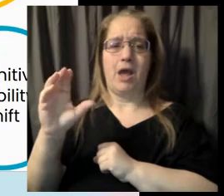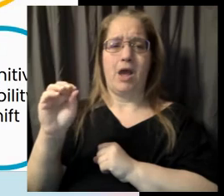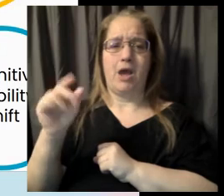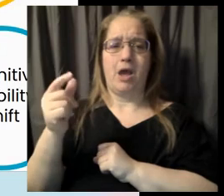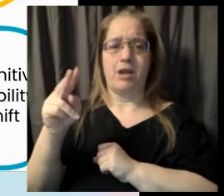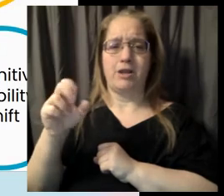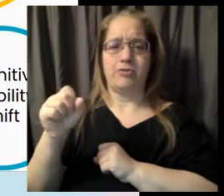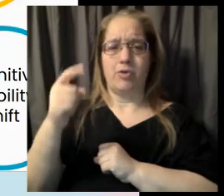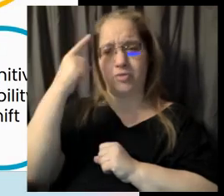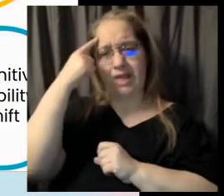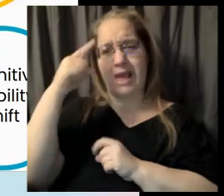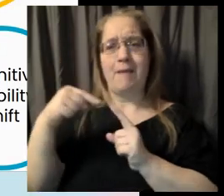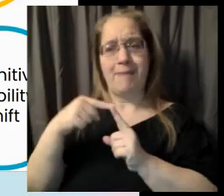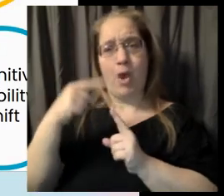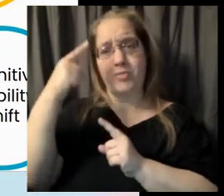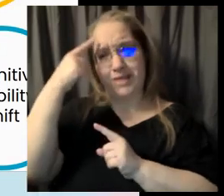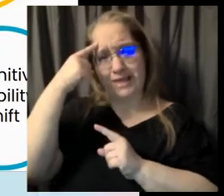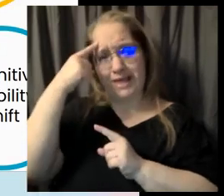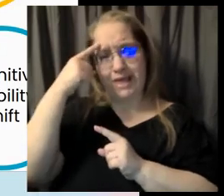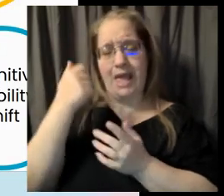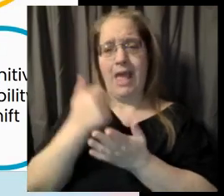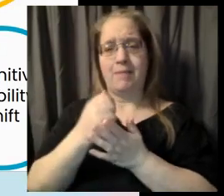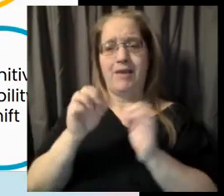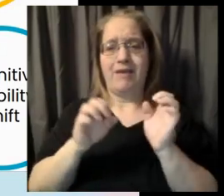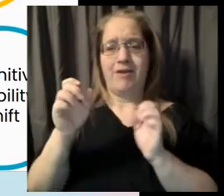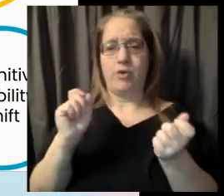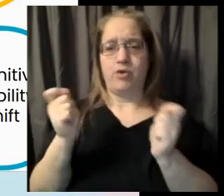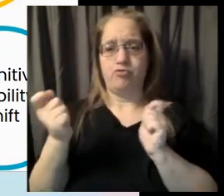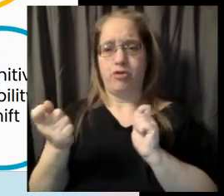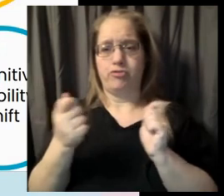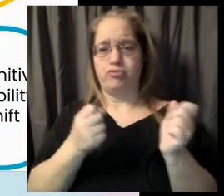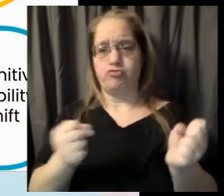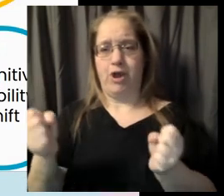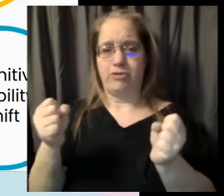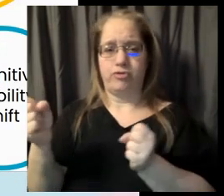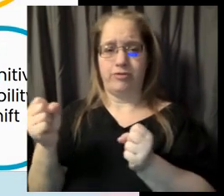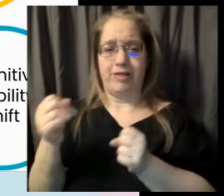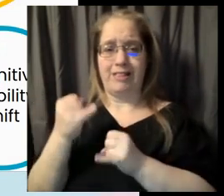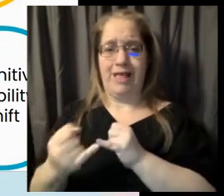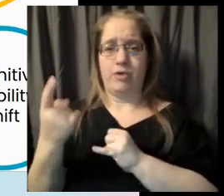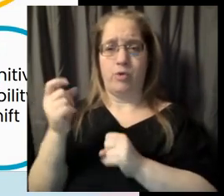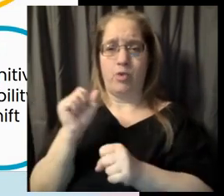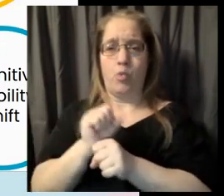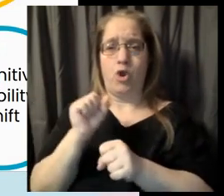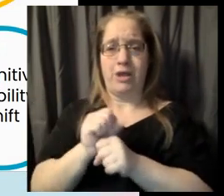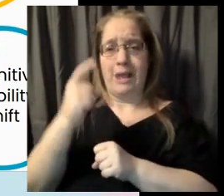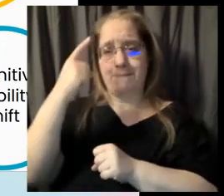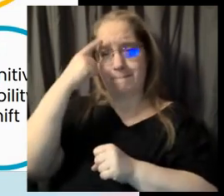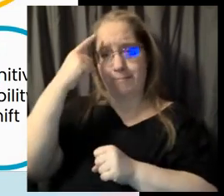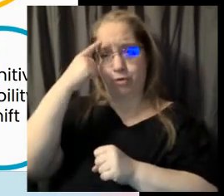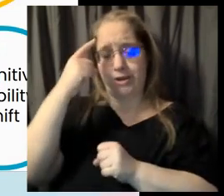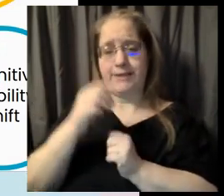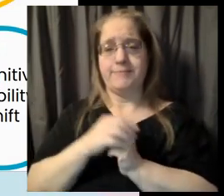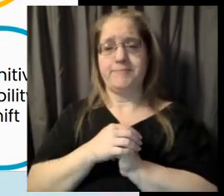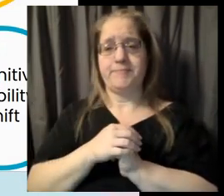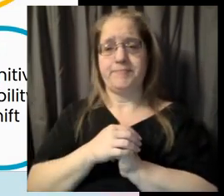about their own thinking and help them evaluate and adjust their strategies. The last one is working memory, and that's what